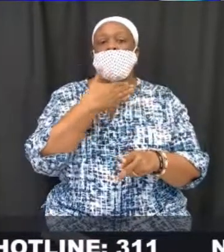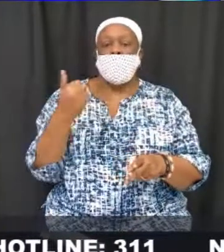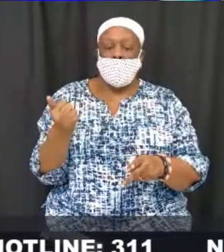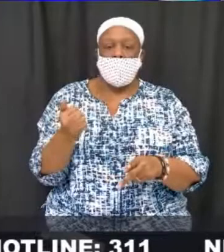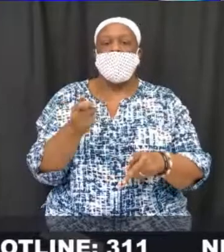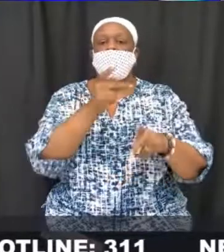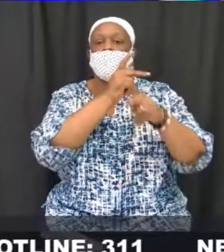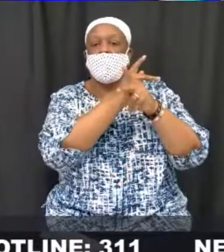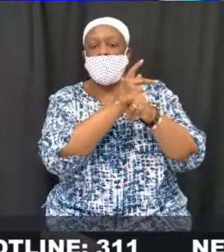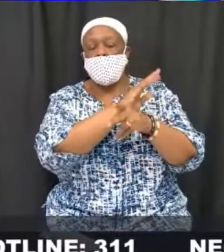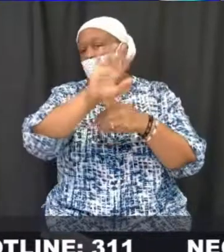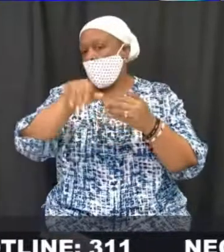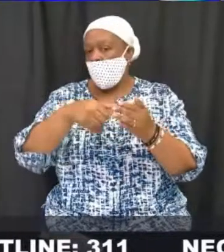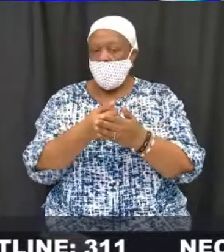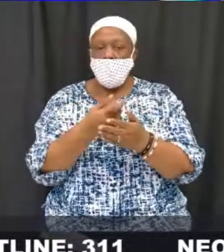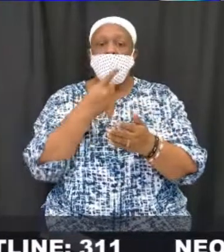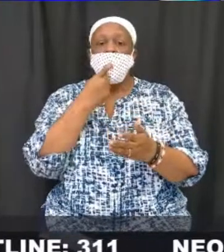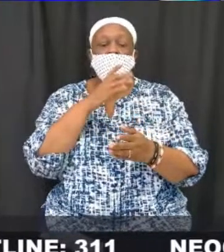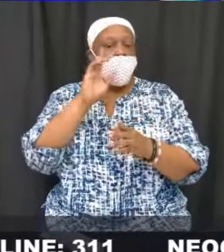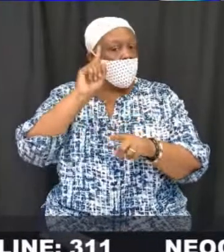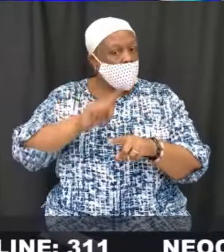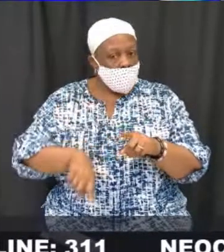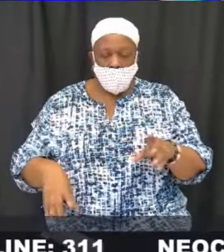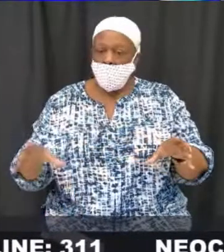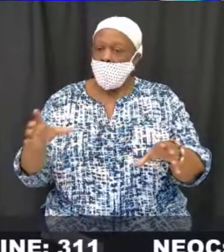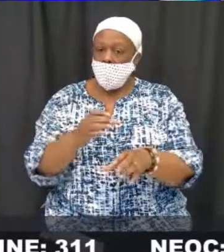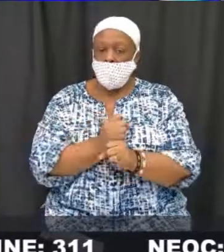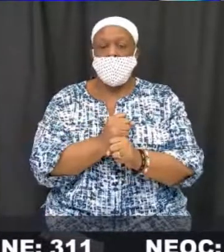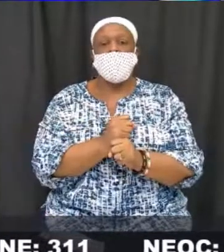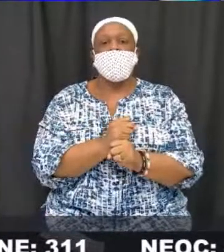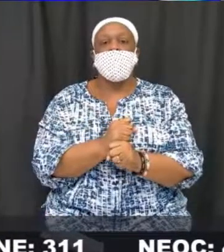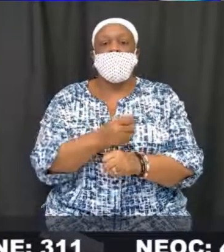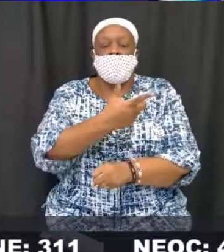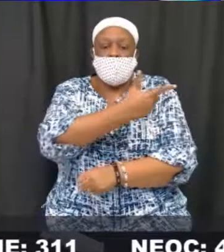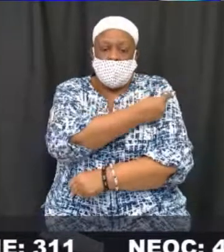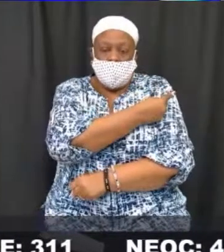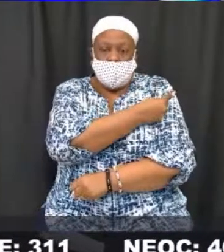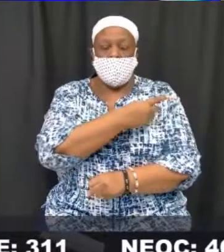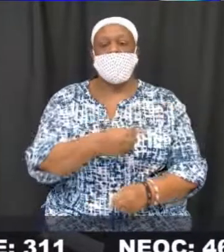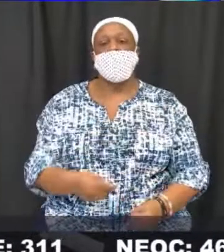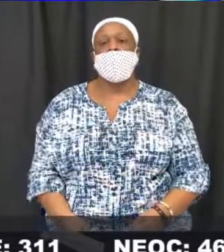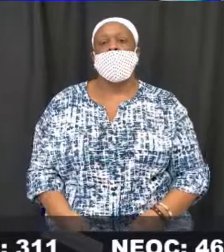cannot be vaccinated. I am very happy that as of yesterday,